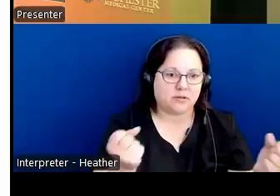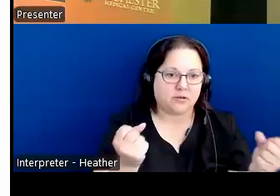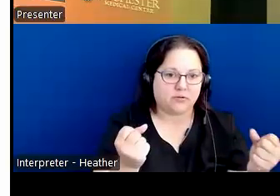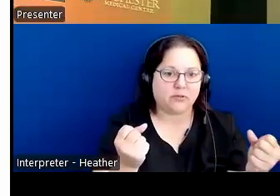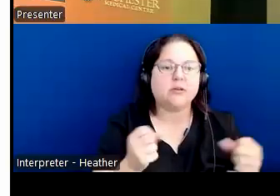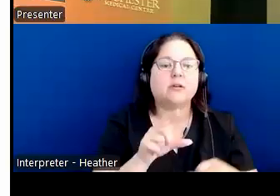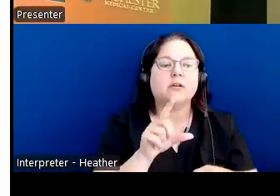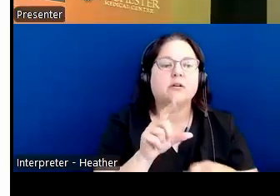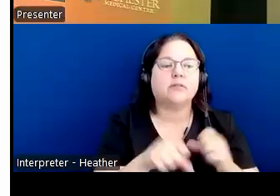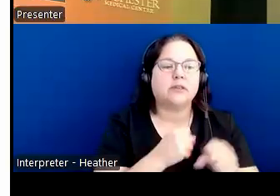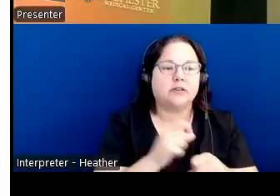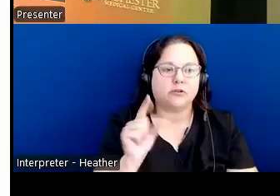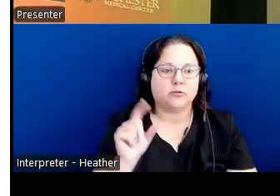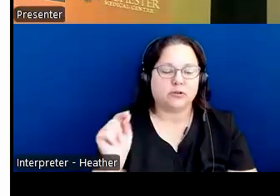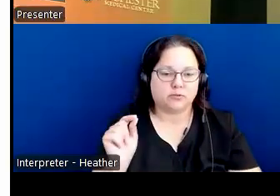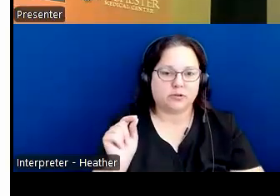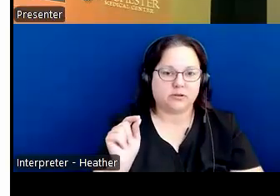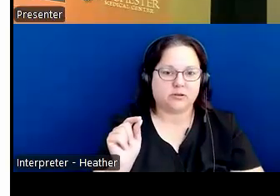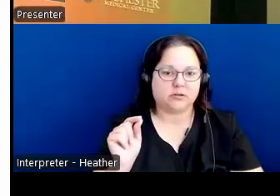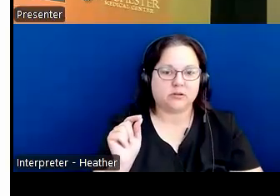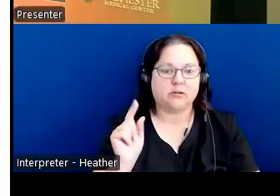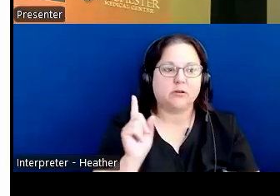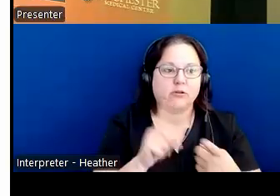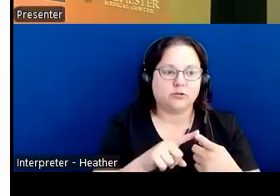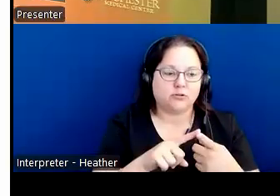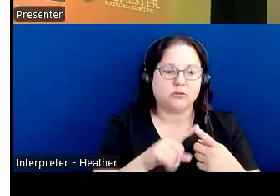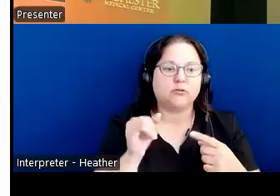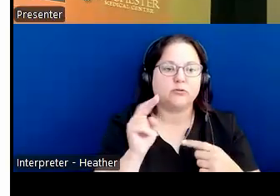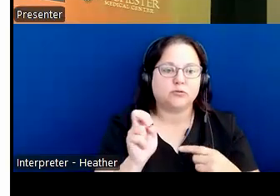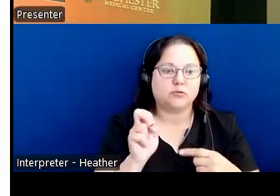and until June of 2024.